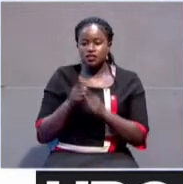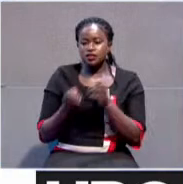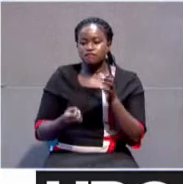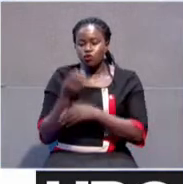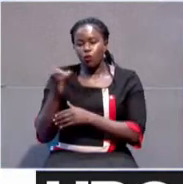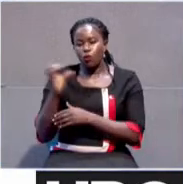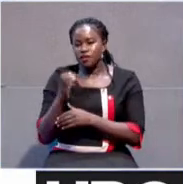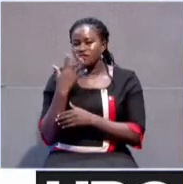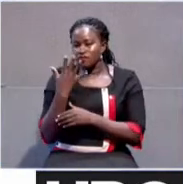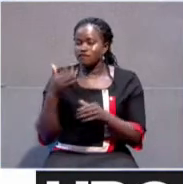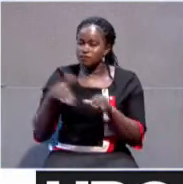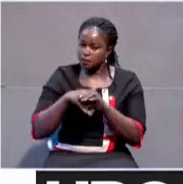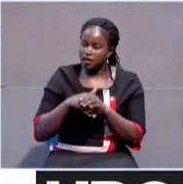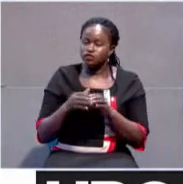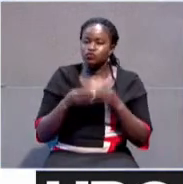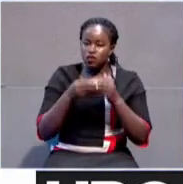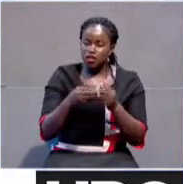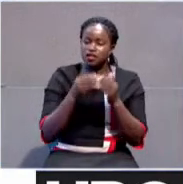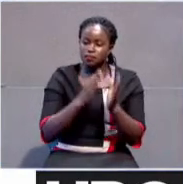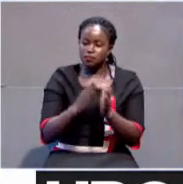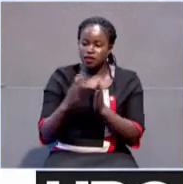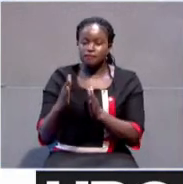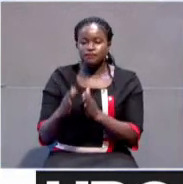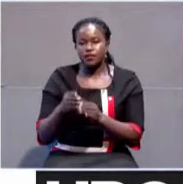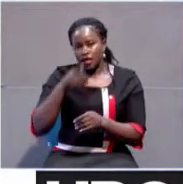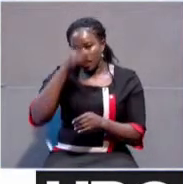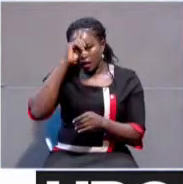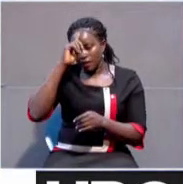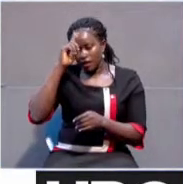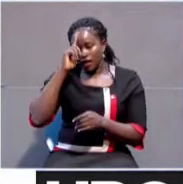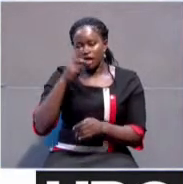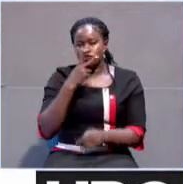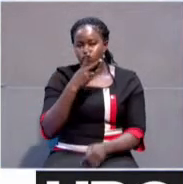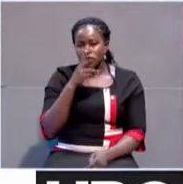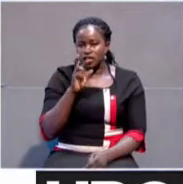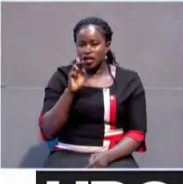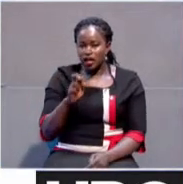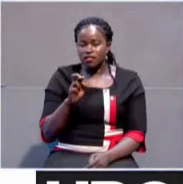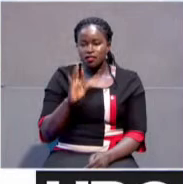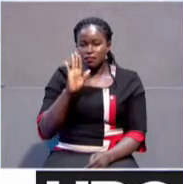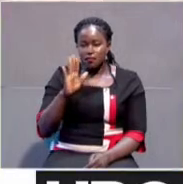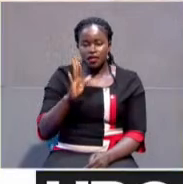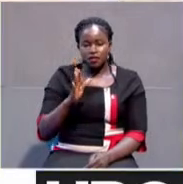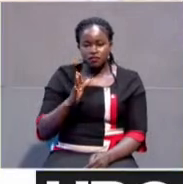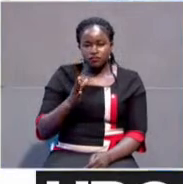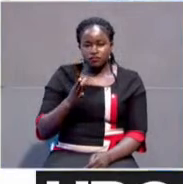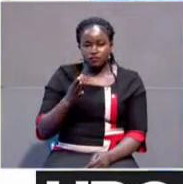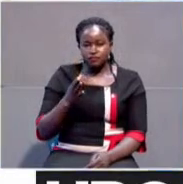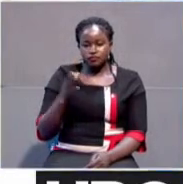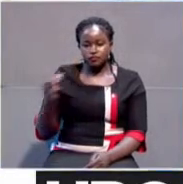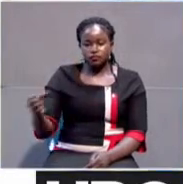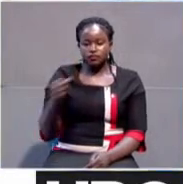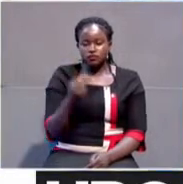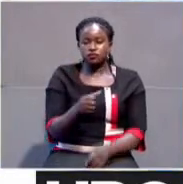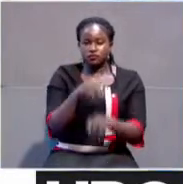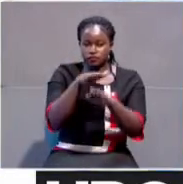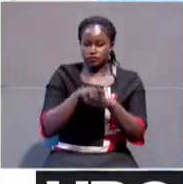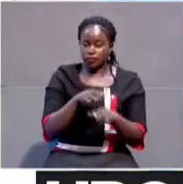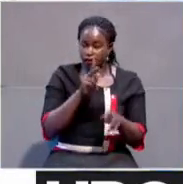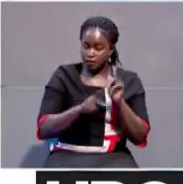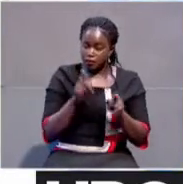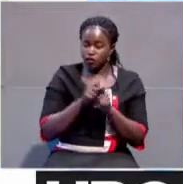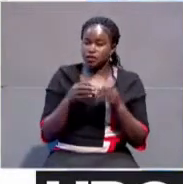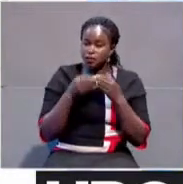to lead in preparations for the Kabaka's 28th coronation. People and leaders from Changkwanzi